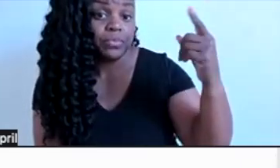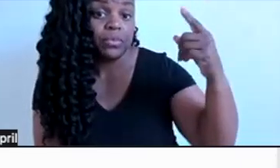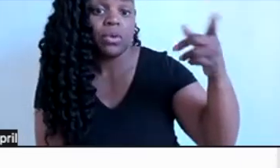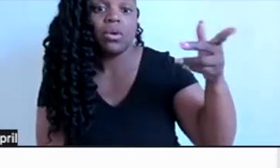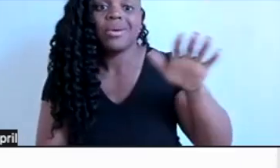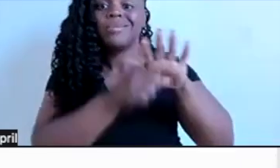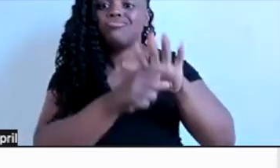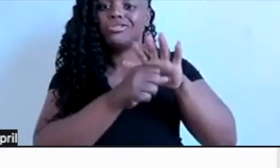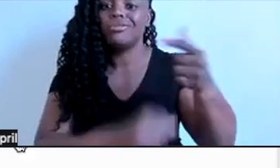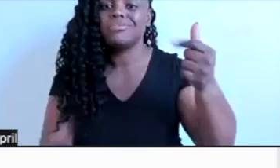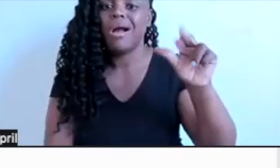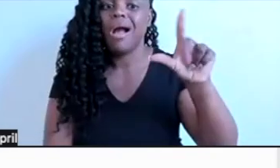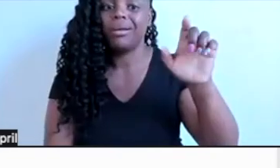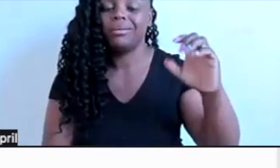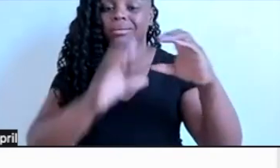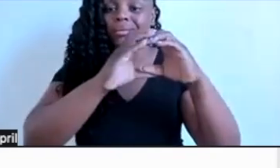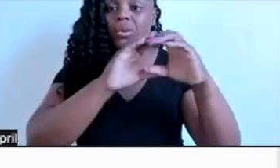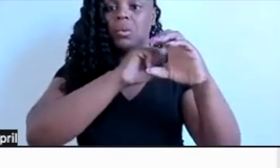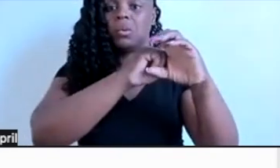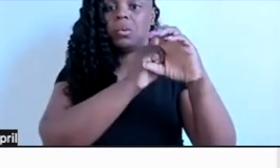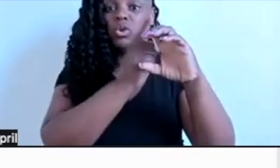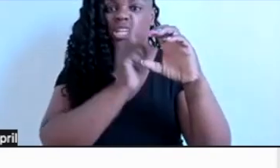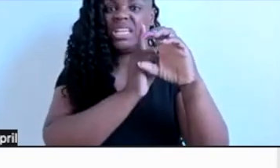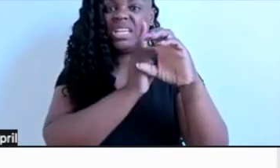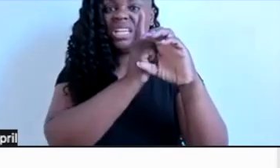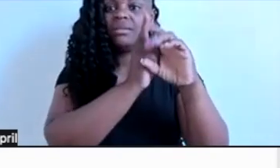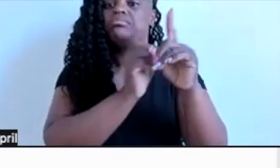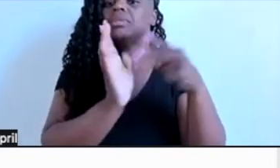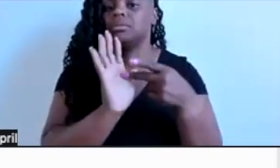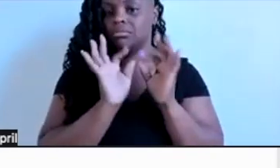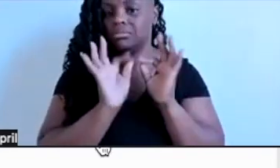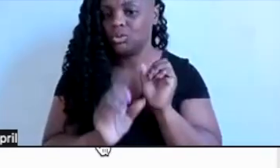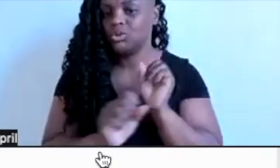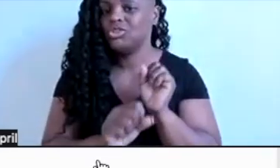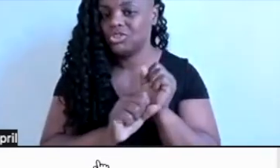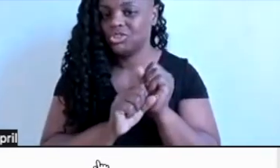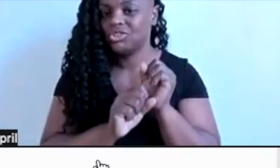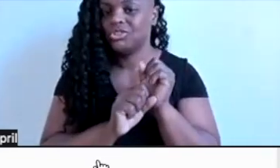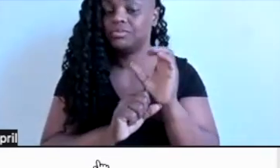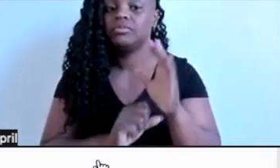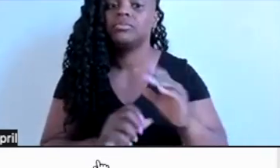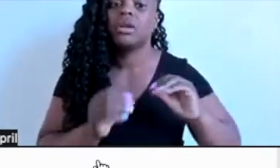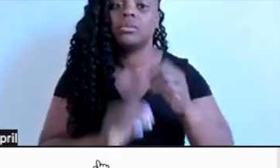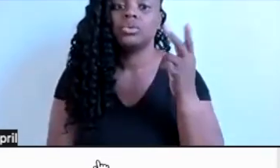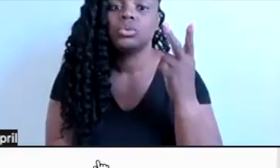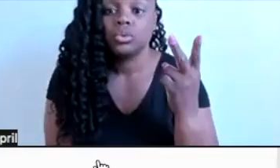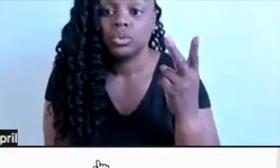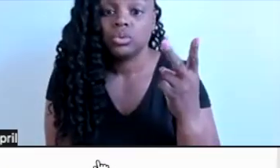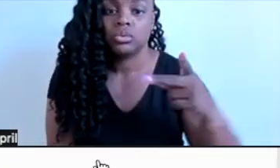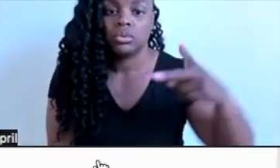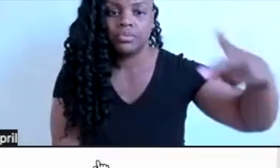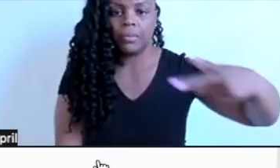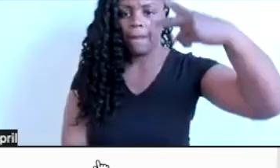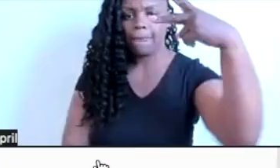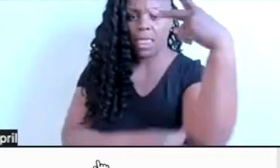of the dial if it is working properly. 2. The top and the bottom handles. Always hold the extinguisher by